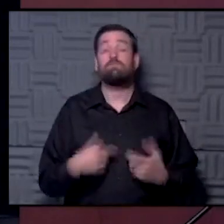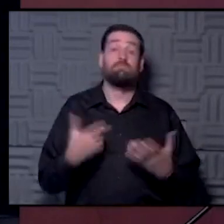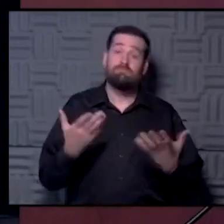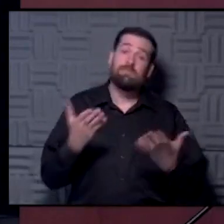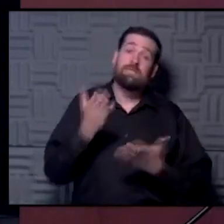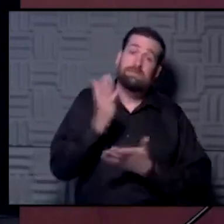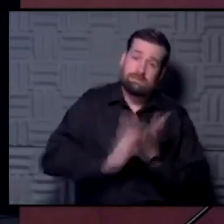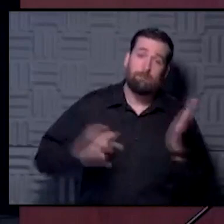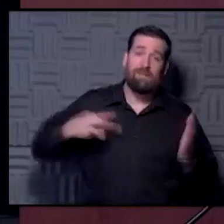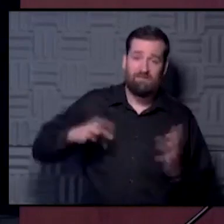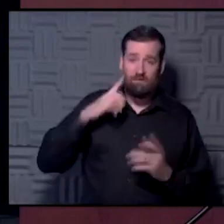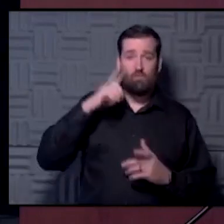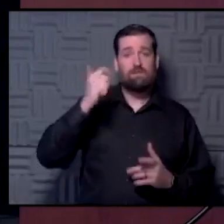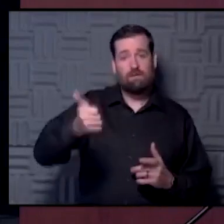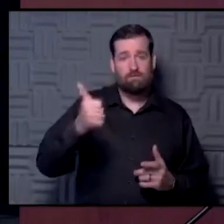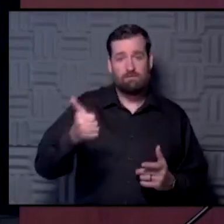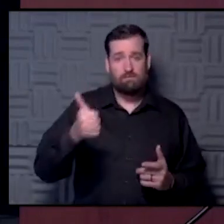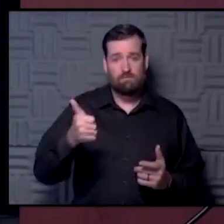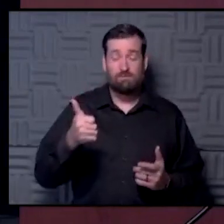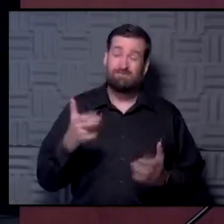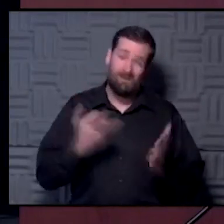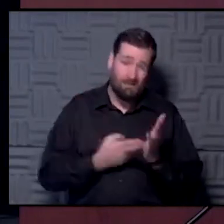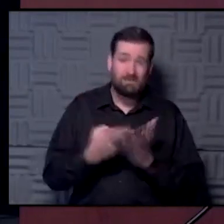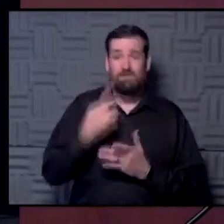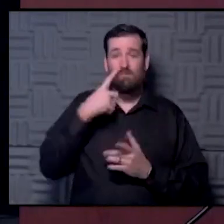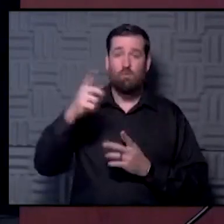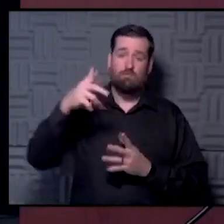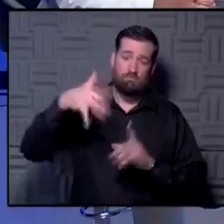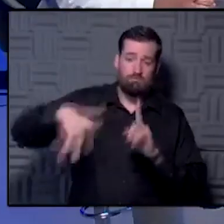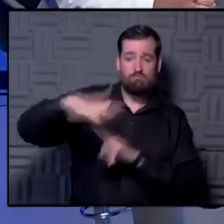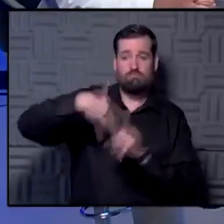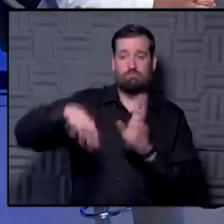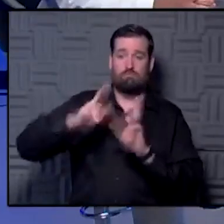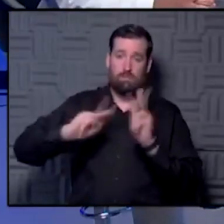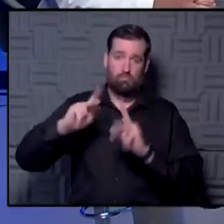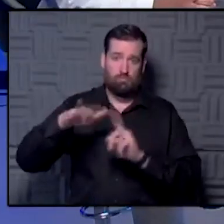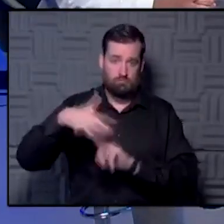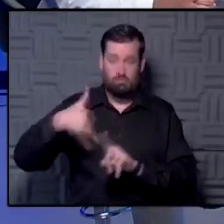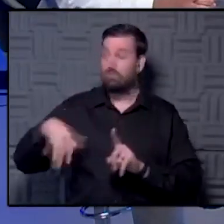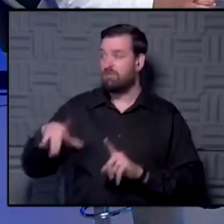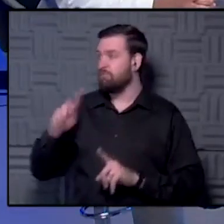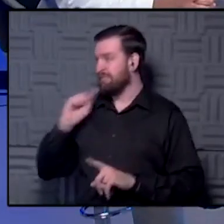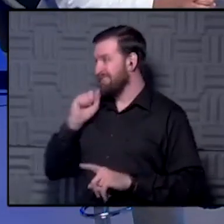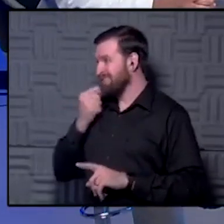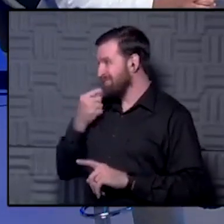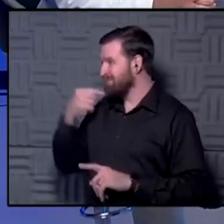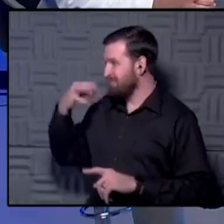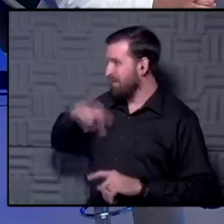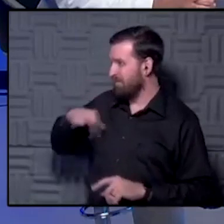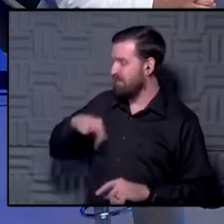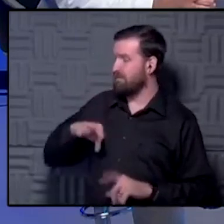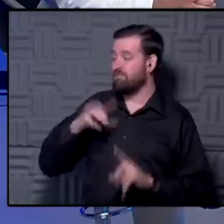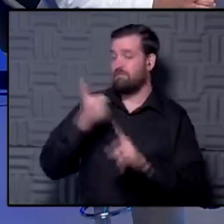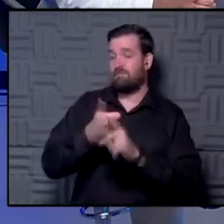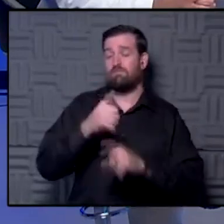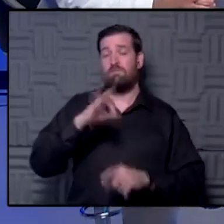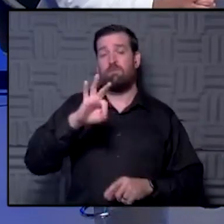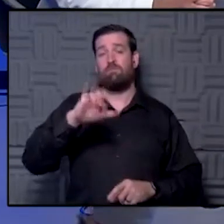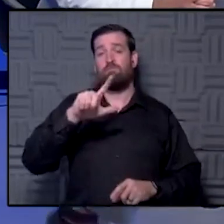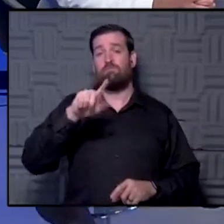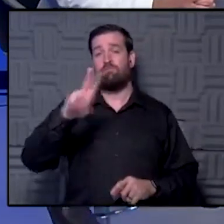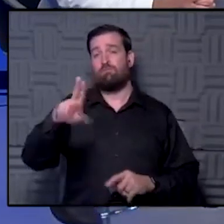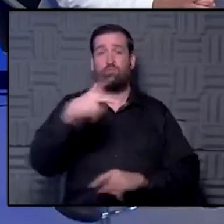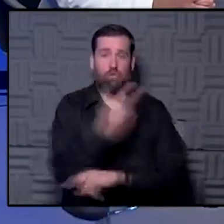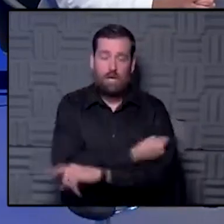degree of benefit to you and, actually, in all honesty, to those around you. Right. It could be a significant degree of benefit, as we know with the flu shot. You get the flu shot not